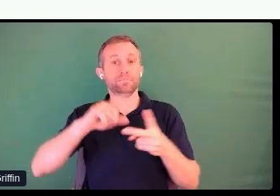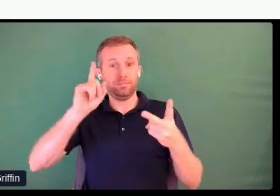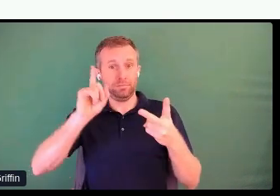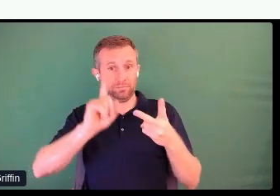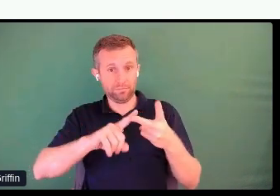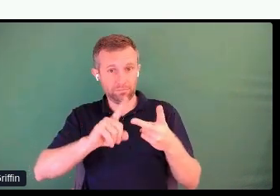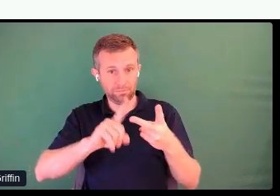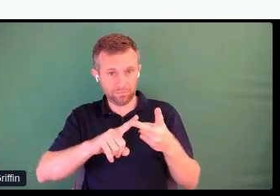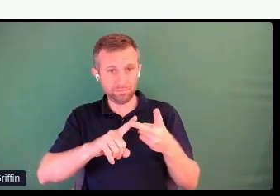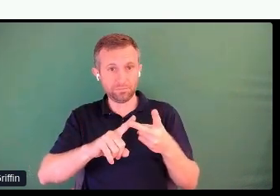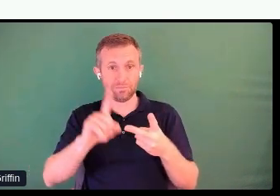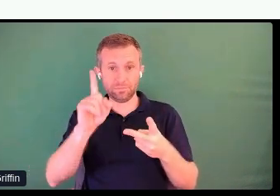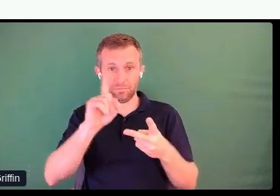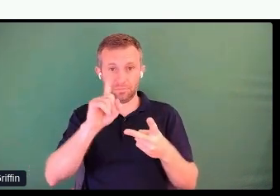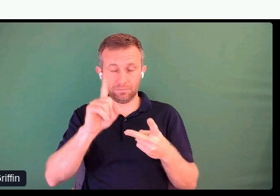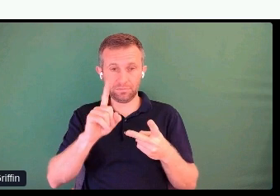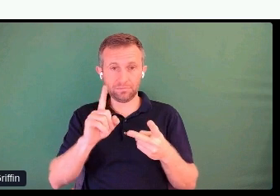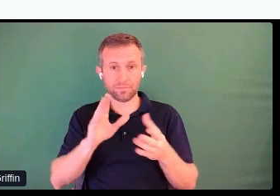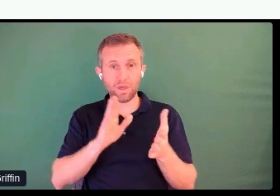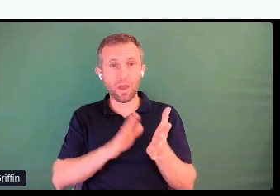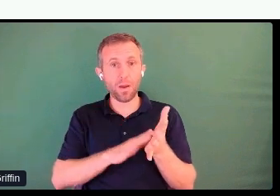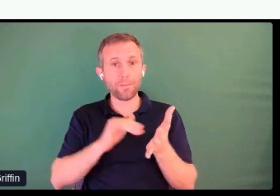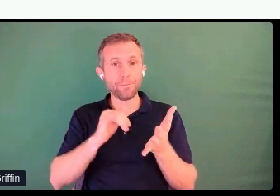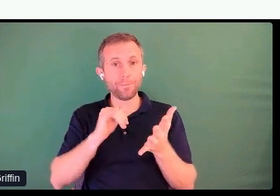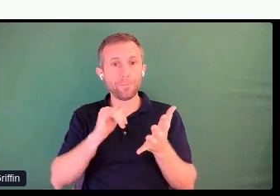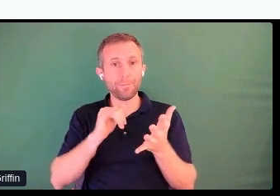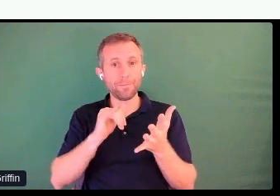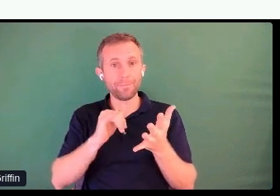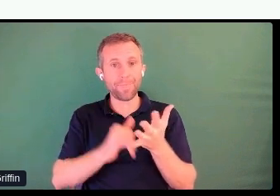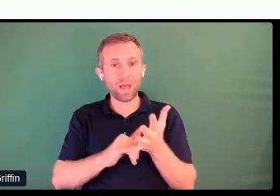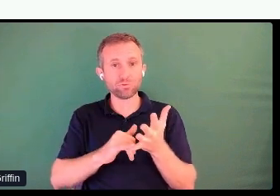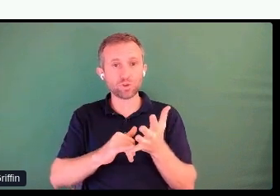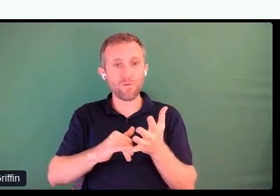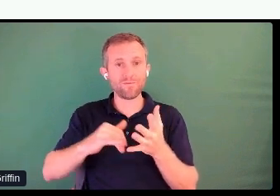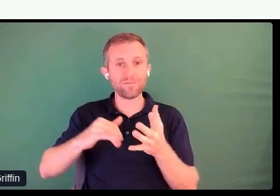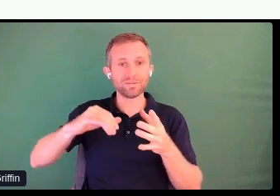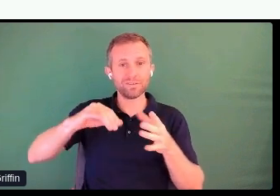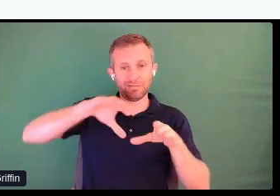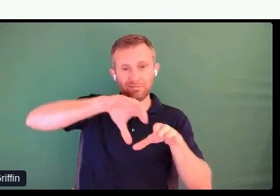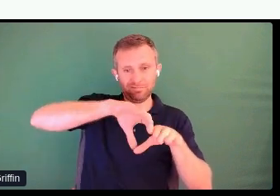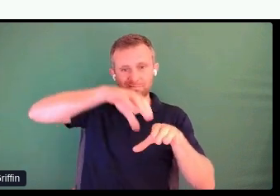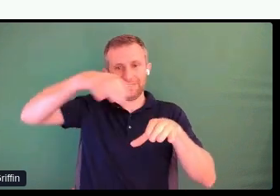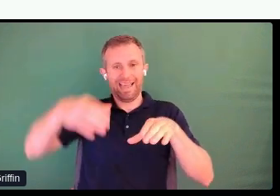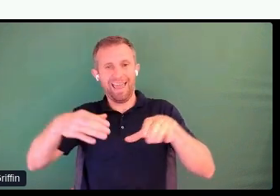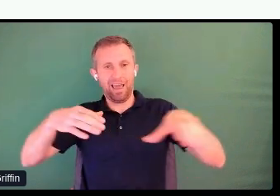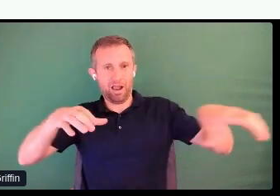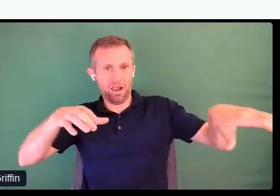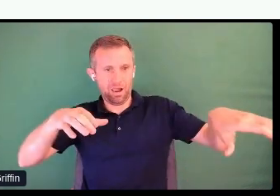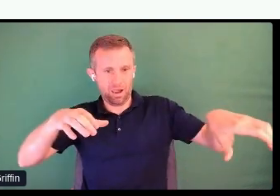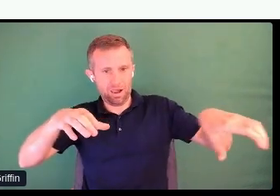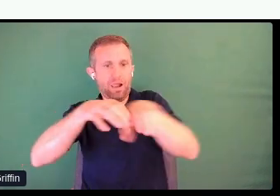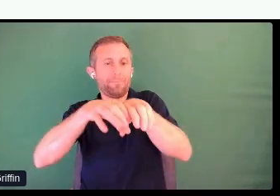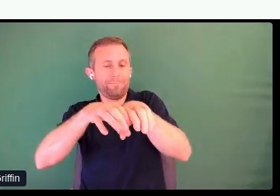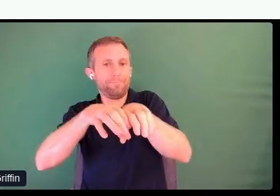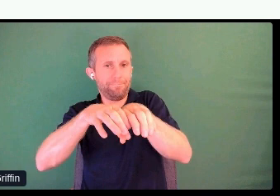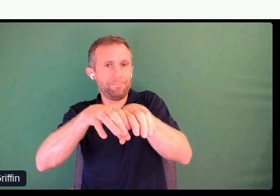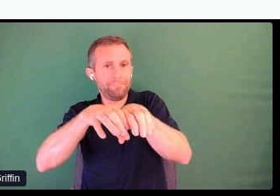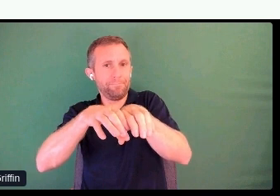Next to it, we have the Microsoft Adaptive Mouse tail and thumb support, and you will obviously need the adaptive mouse to use